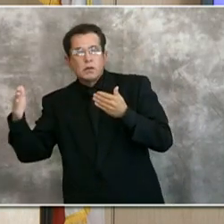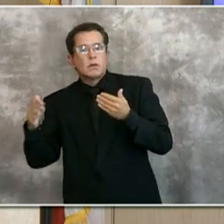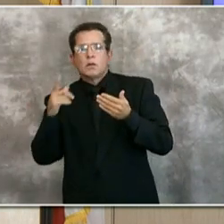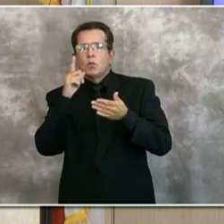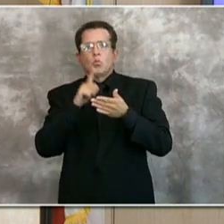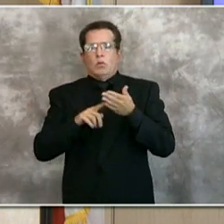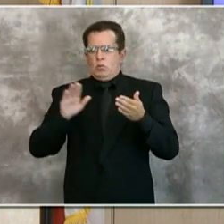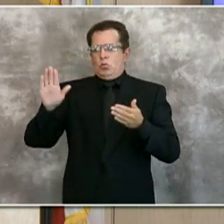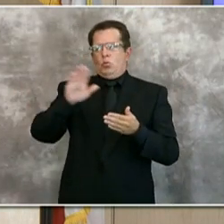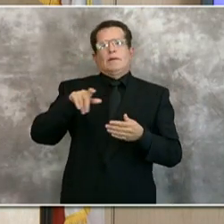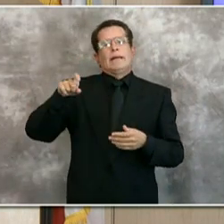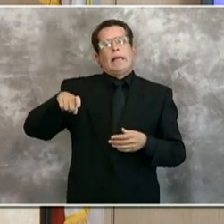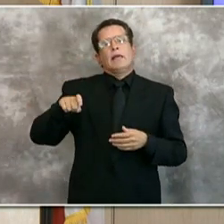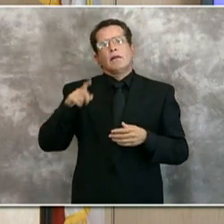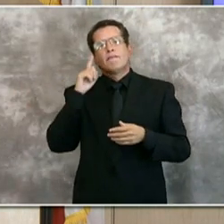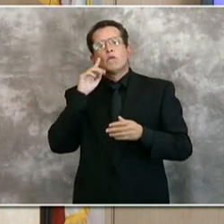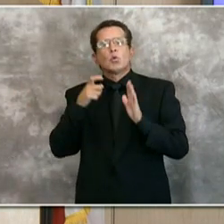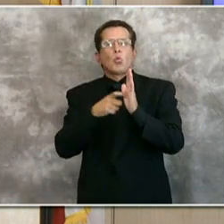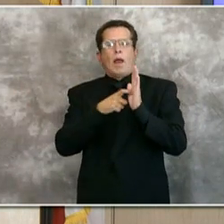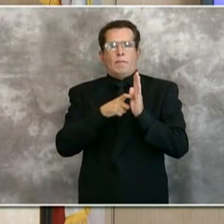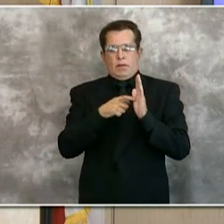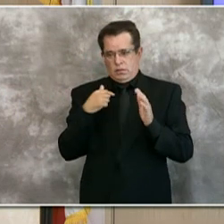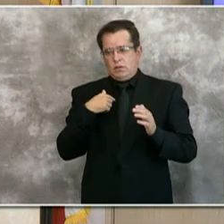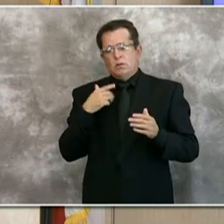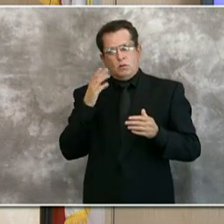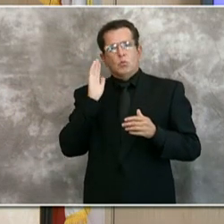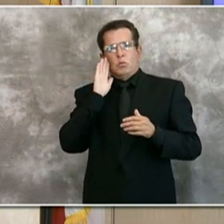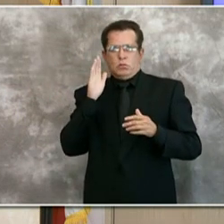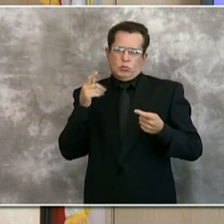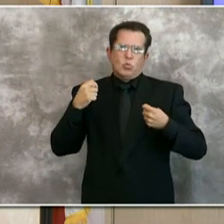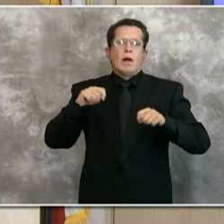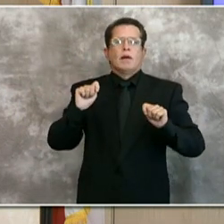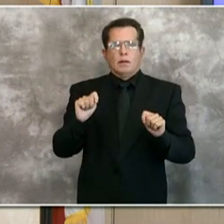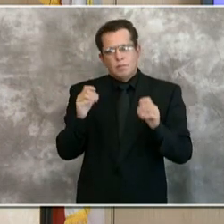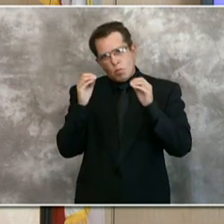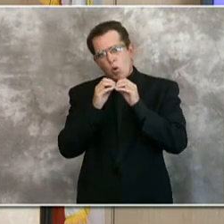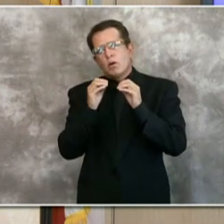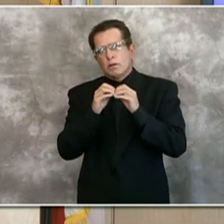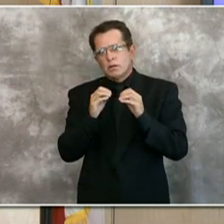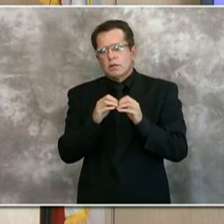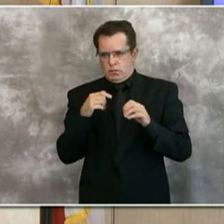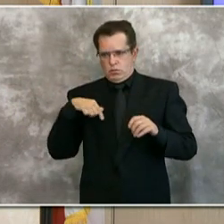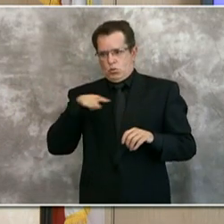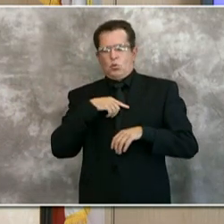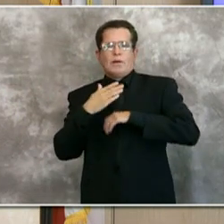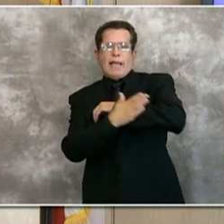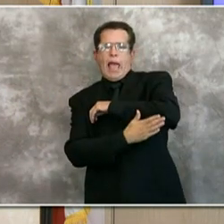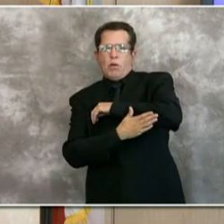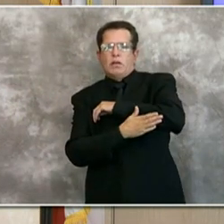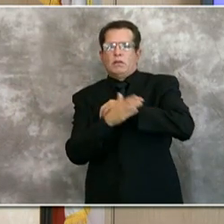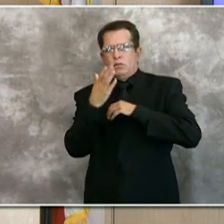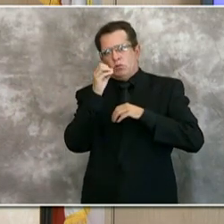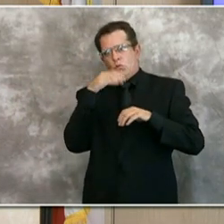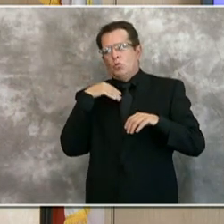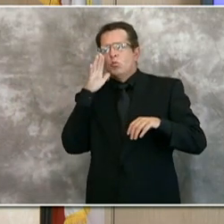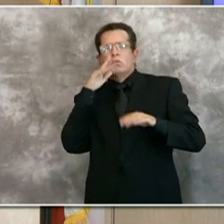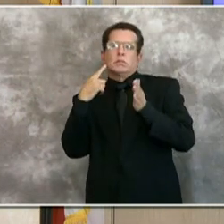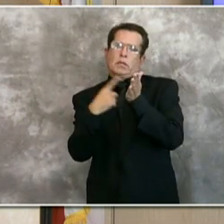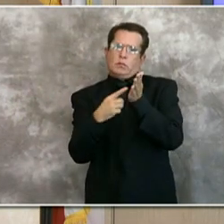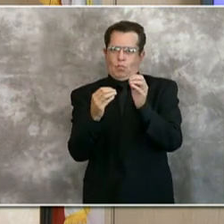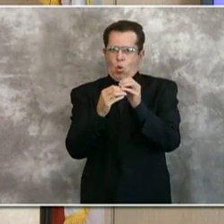essential public health requirements that we are presently ramping up to meet that we want to go as a county, and so stay tuned for Tuesday's board